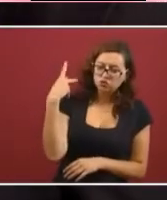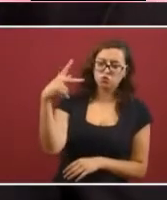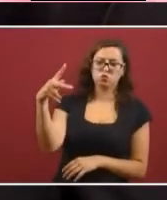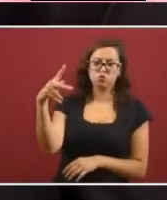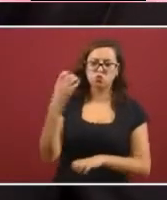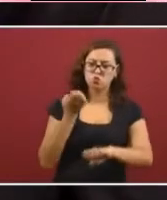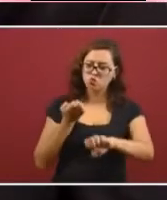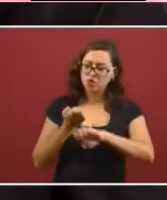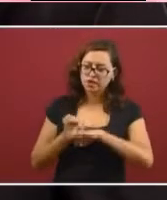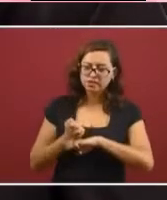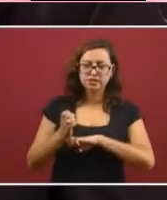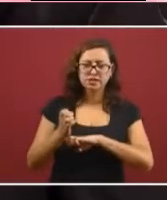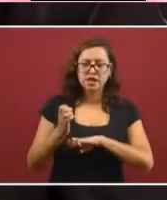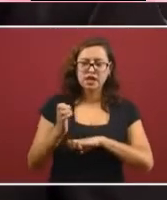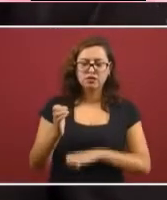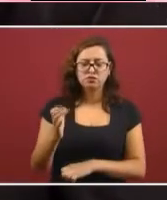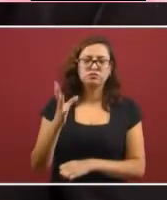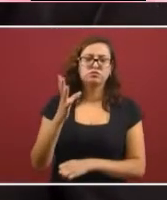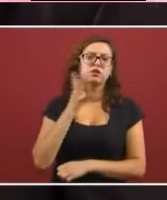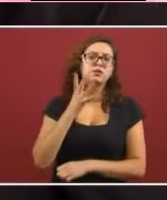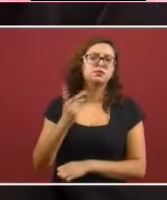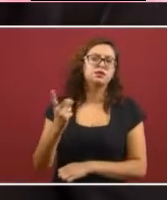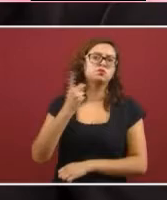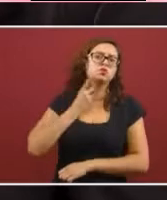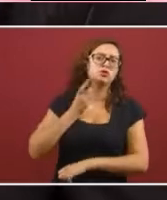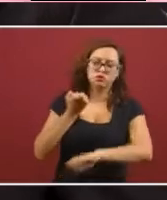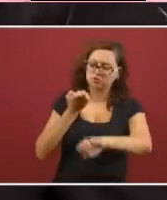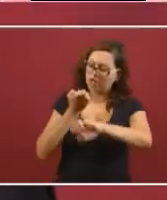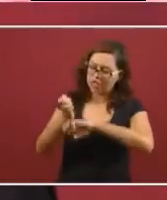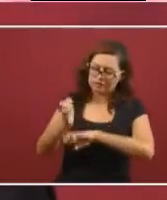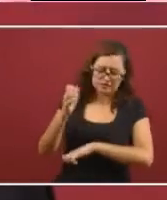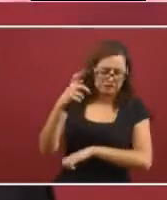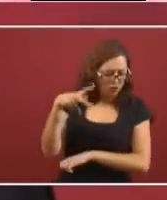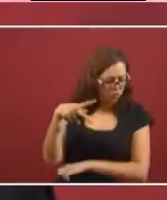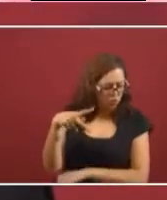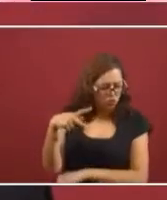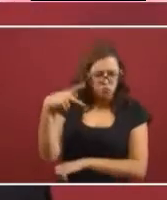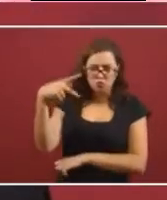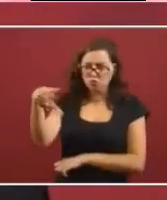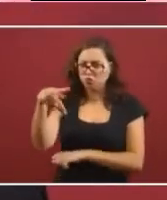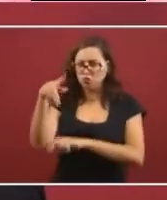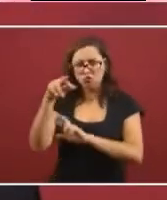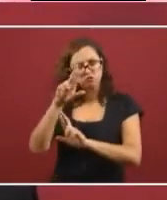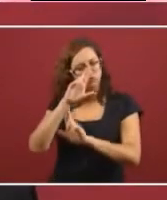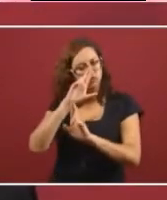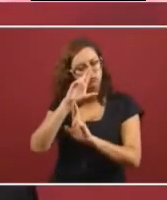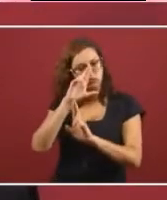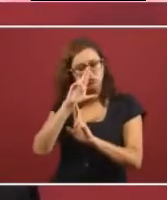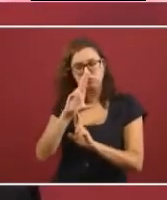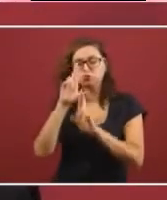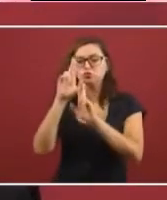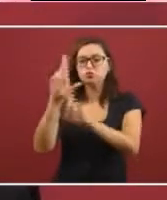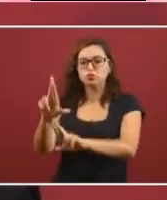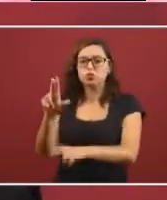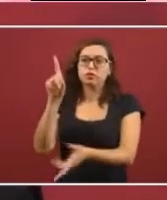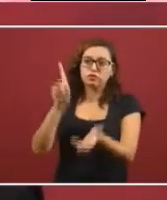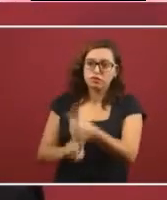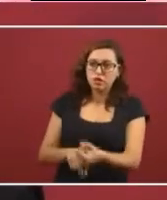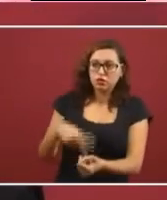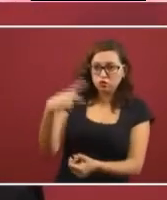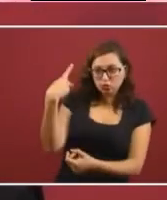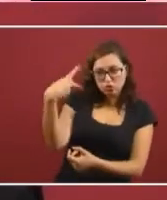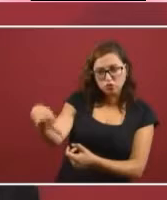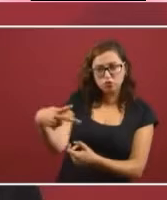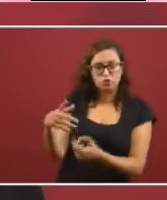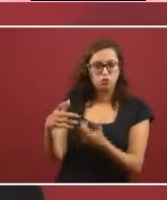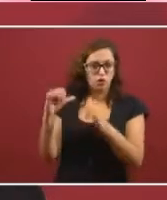procedure, and this has to do with Congress of the state. There's certain situations that are